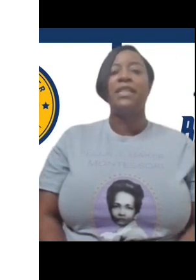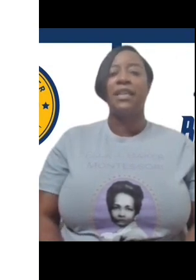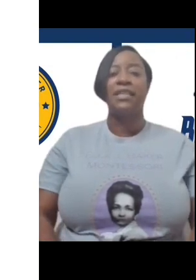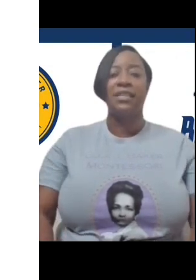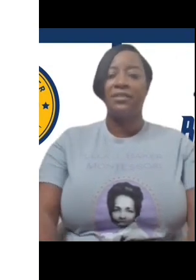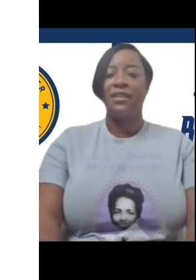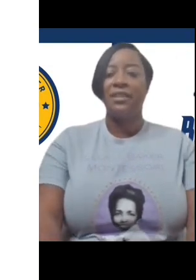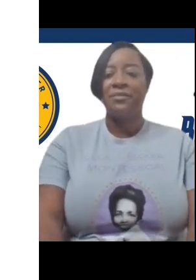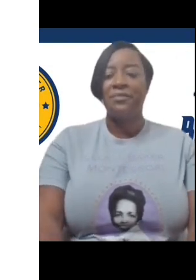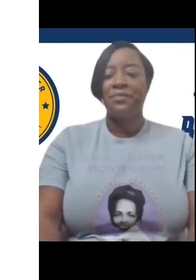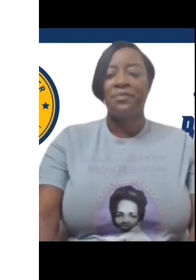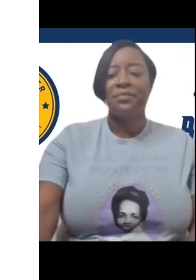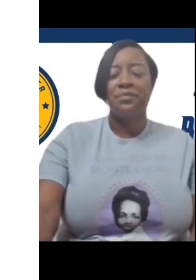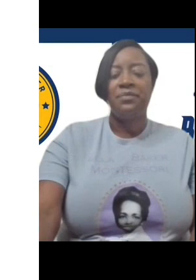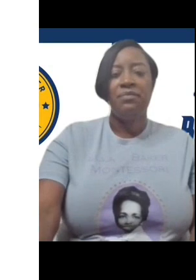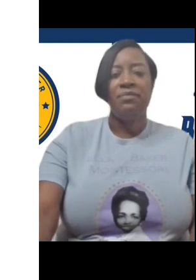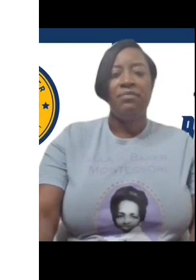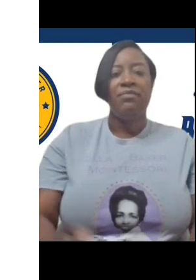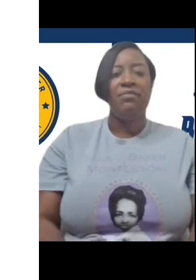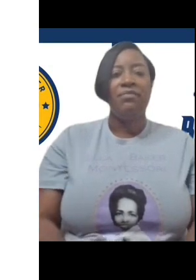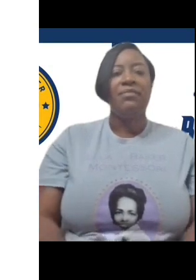passing on the test.